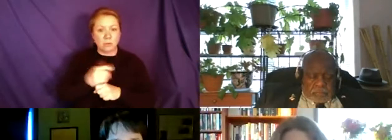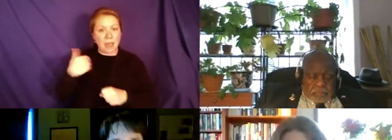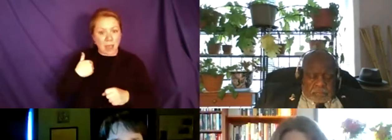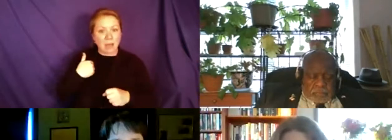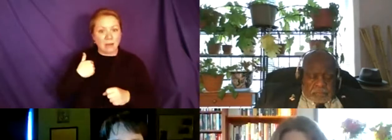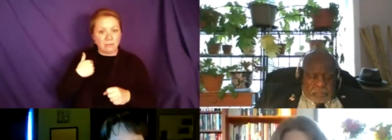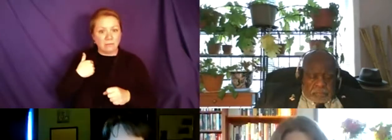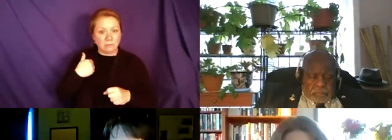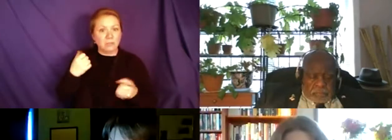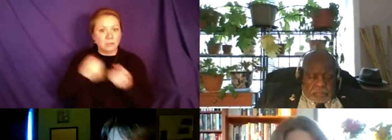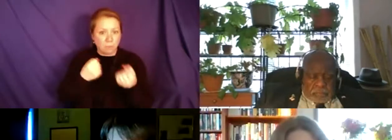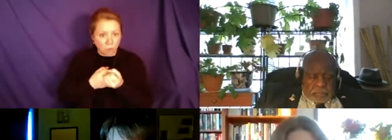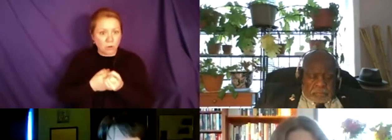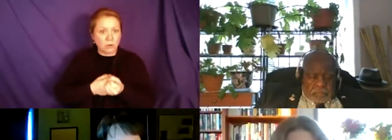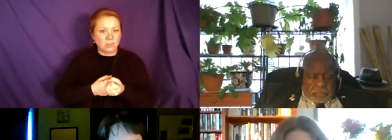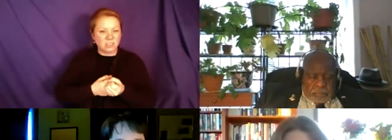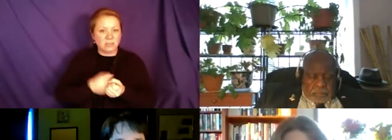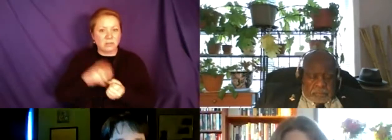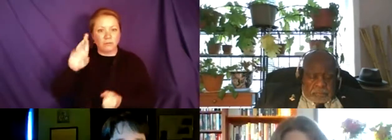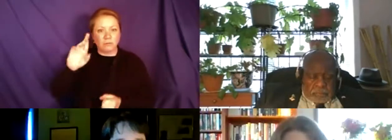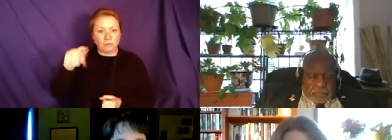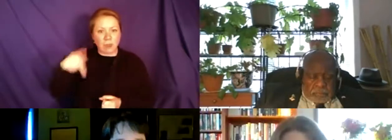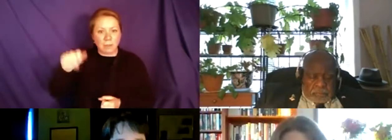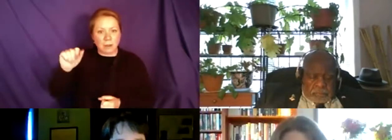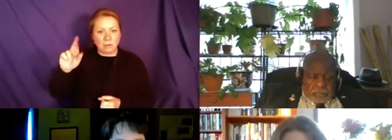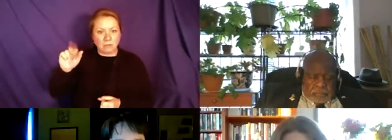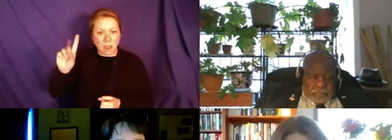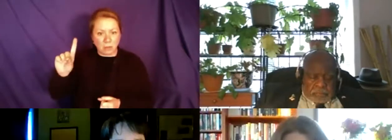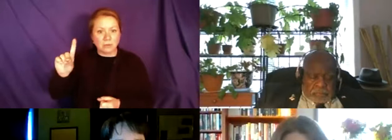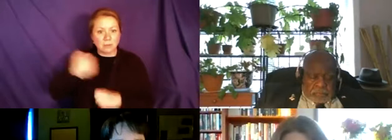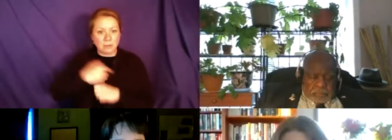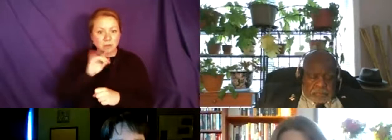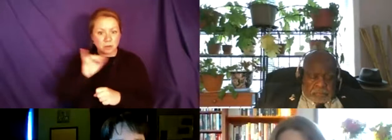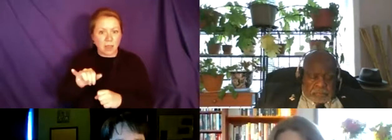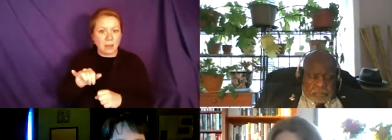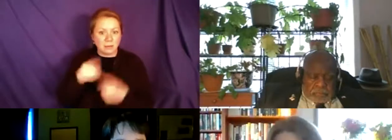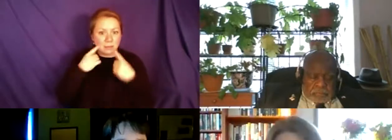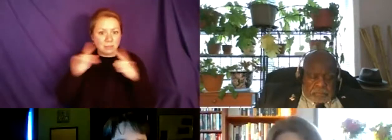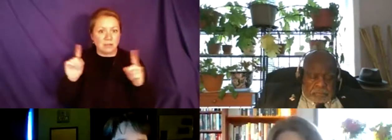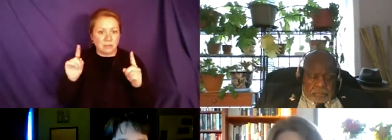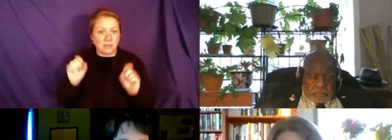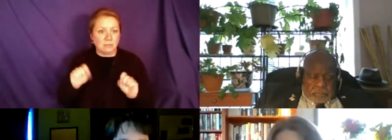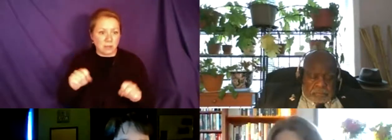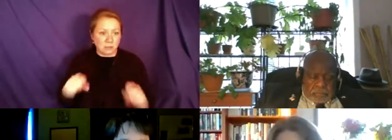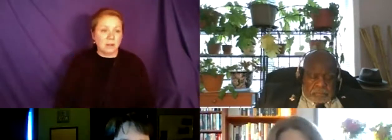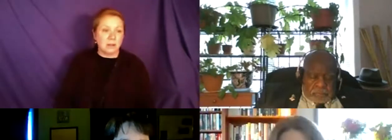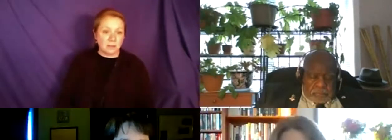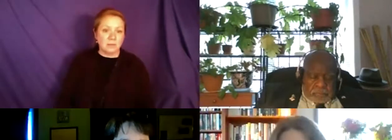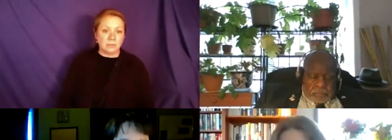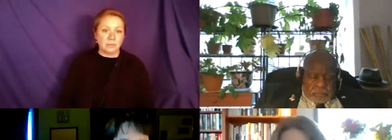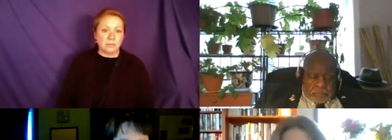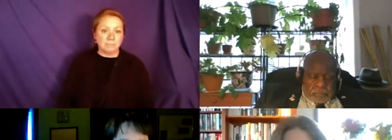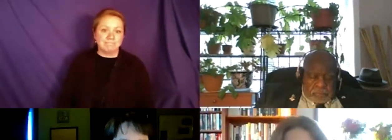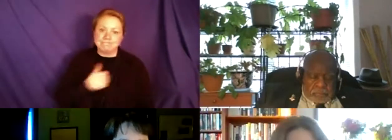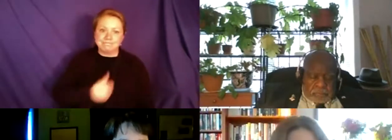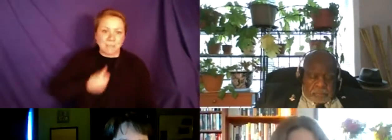wraparound supports available to make sure that is as successful as it can be. Regrettably, I don't